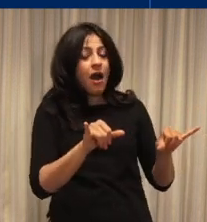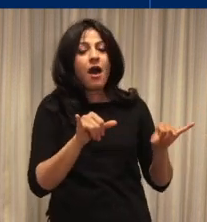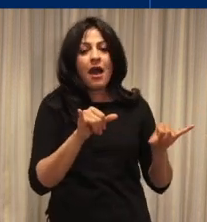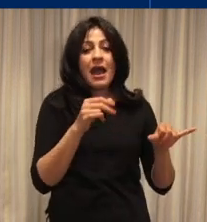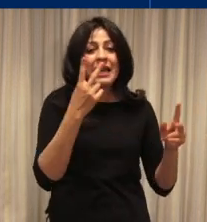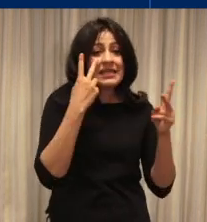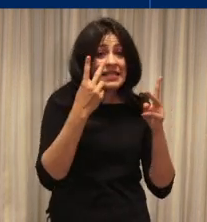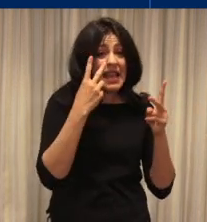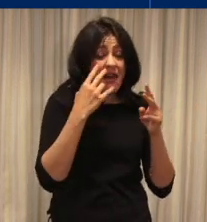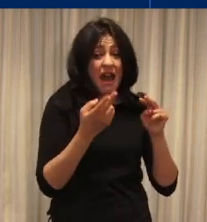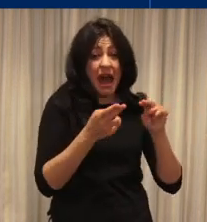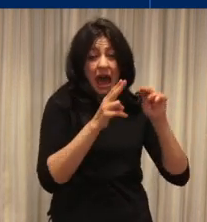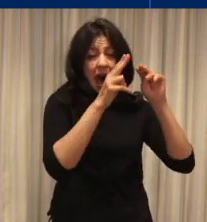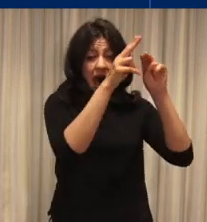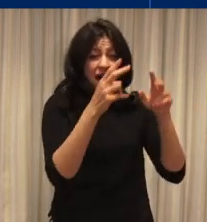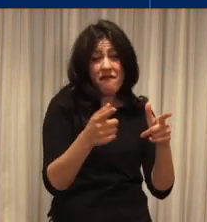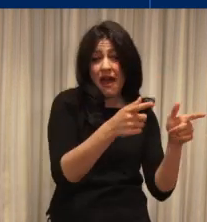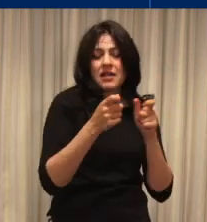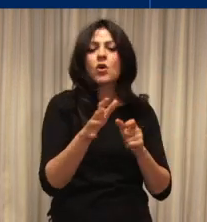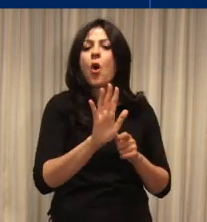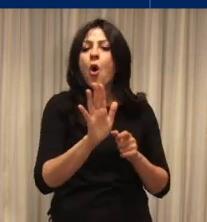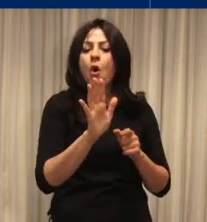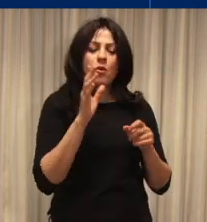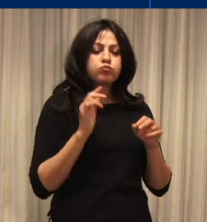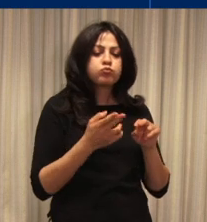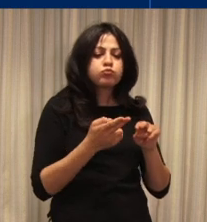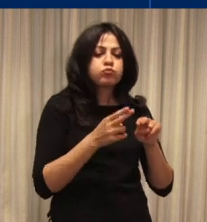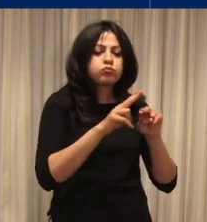that's growing at a slower and slower rate. So we are at